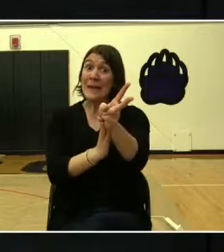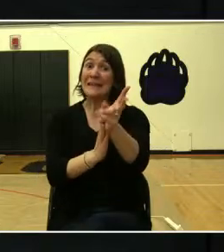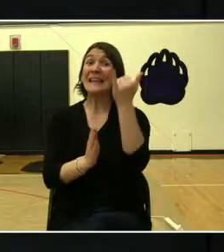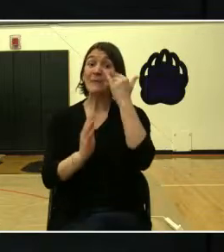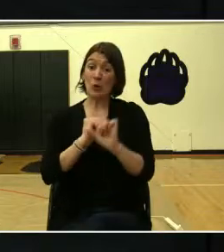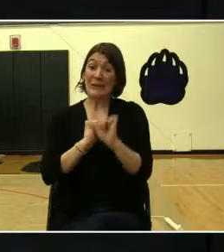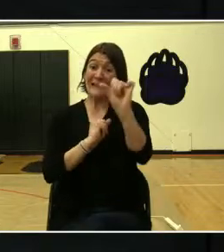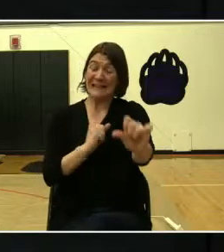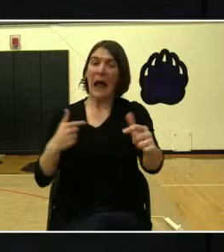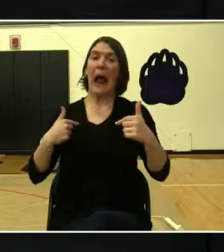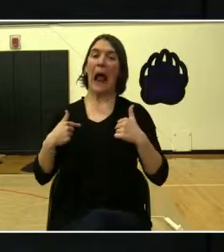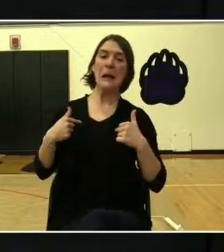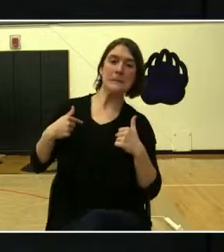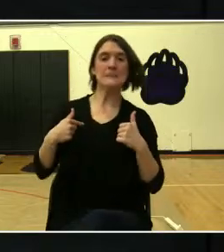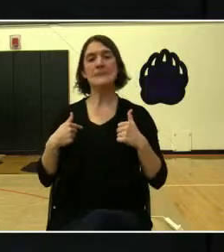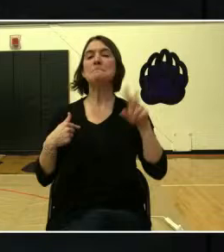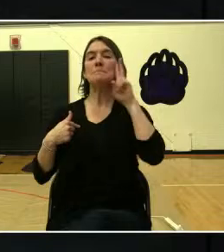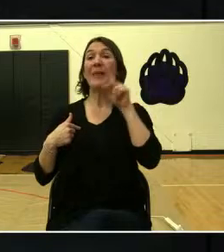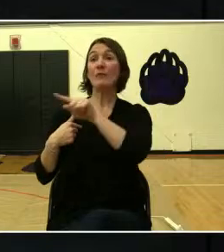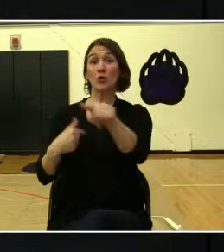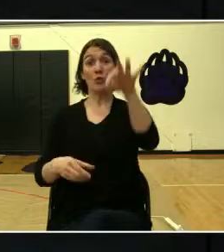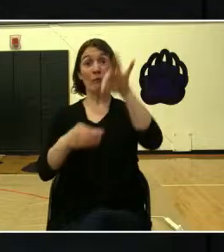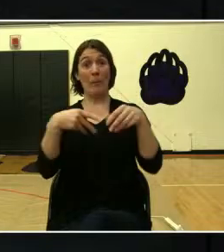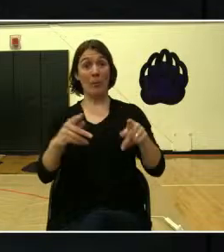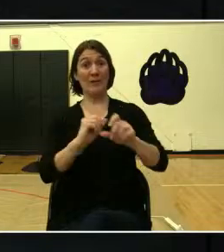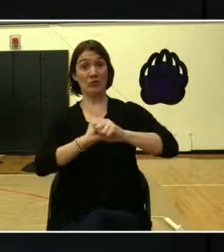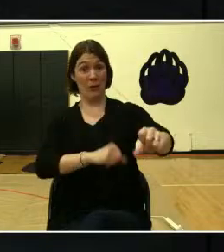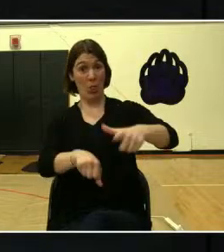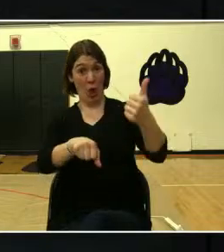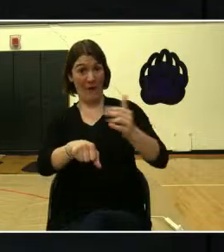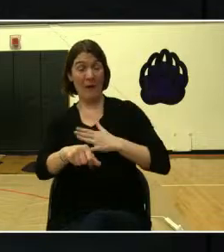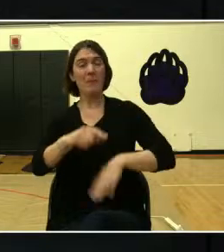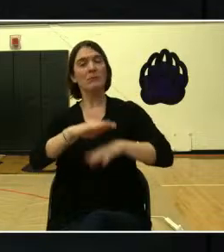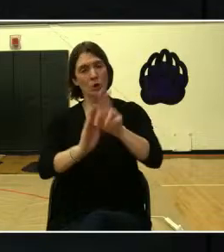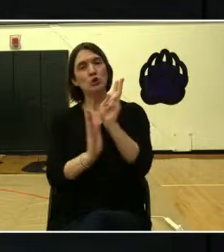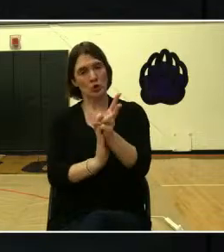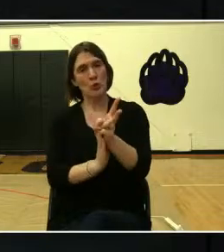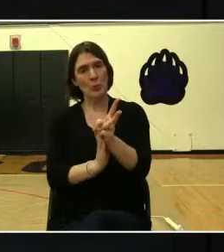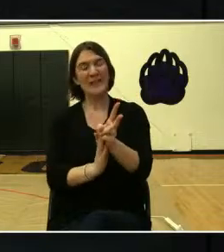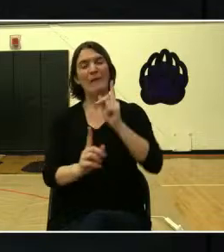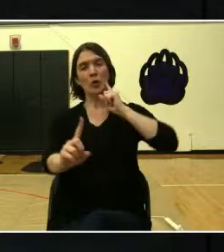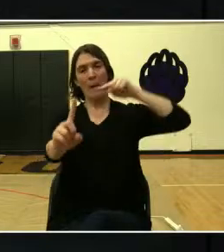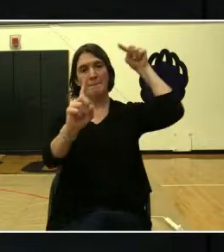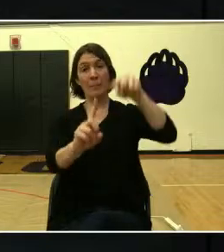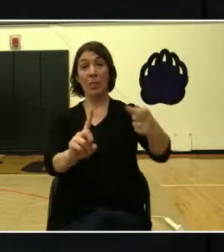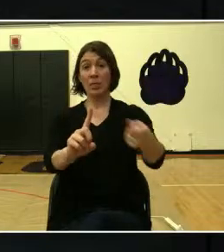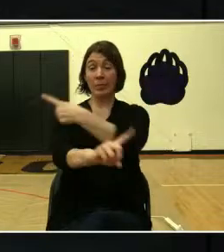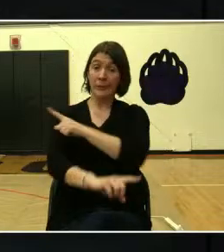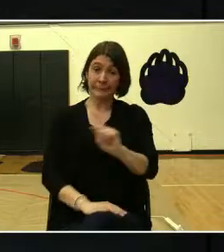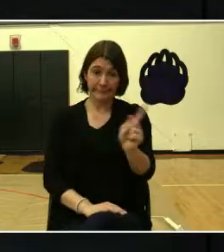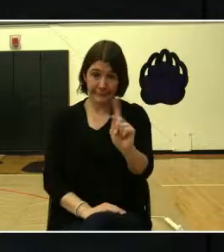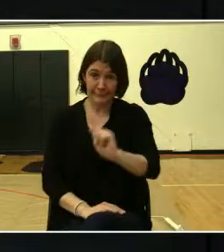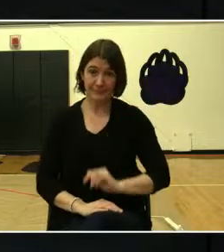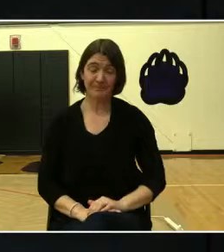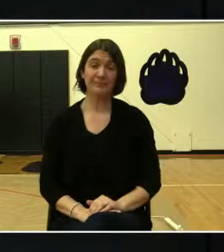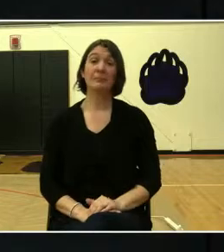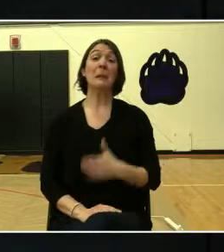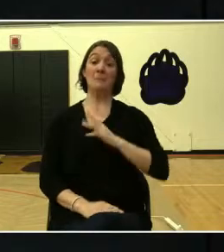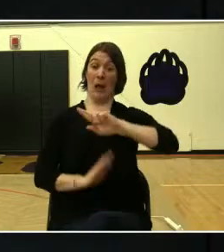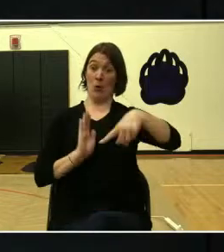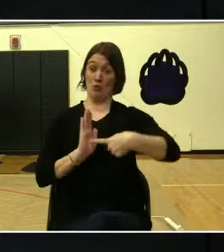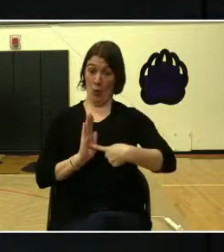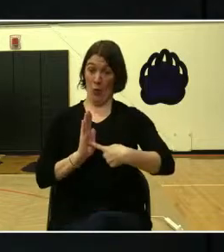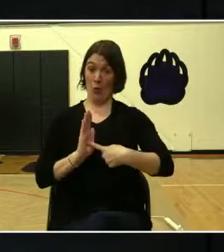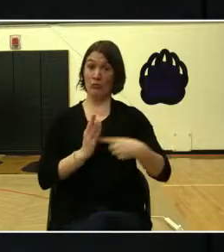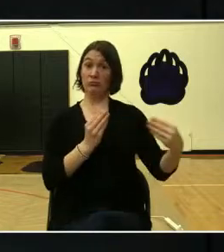moderator's discretion or vote of the assembly comments must be gerain to the motion on the floor my role as